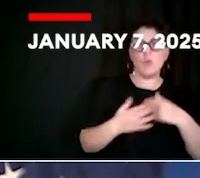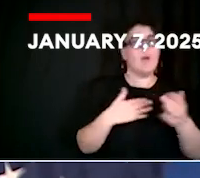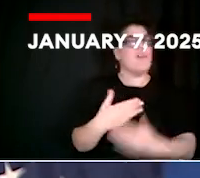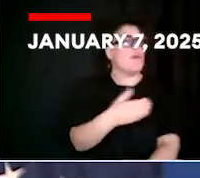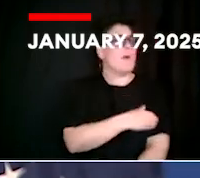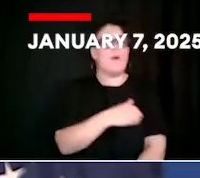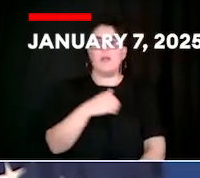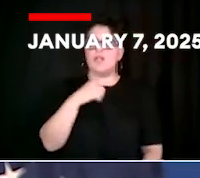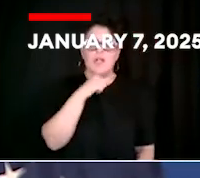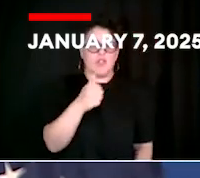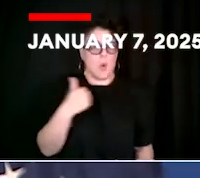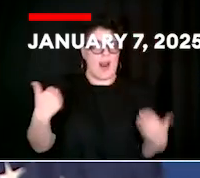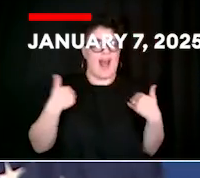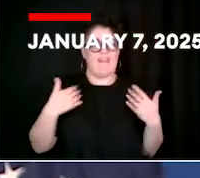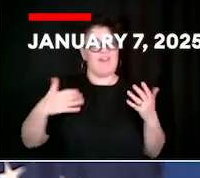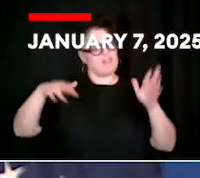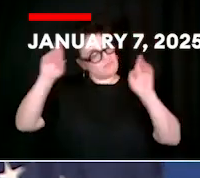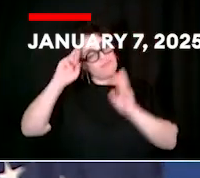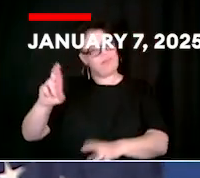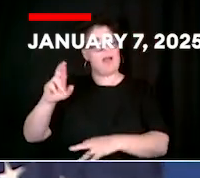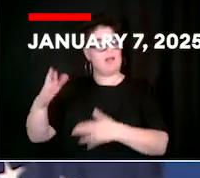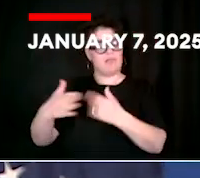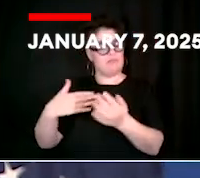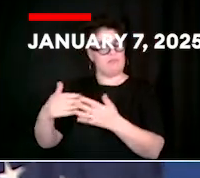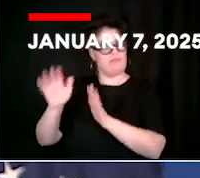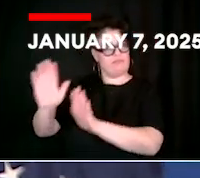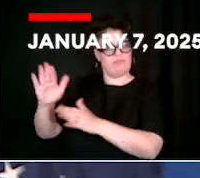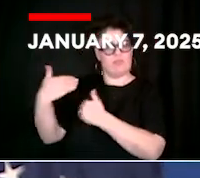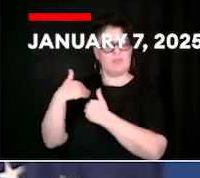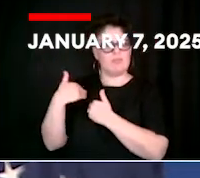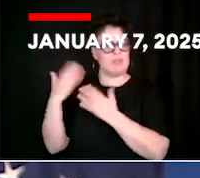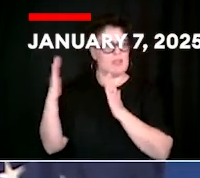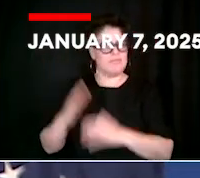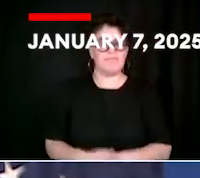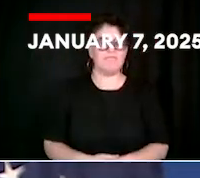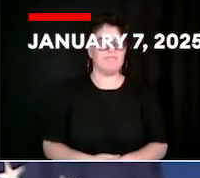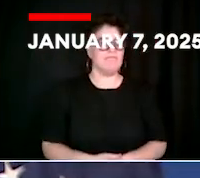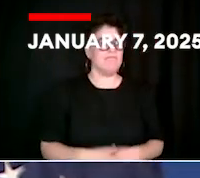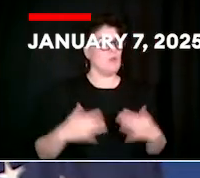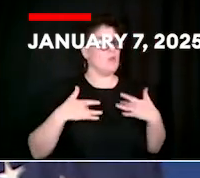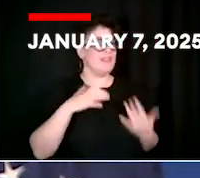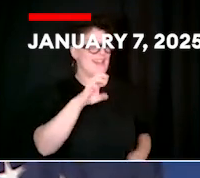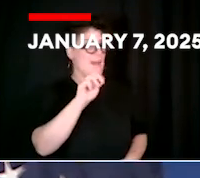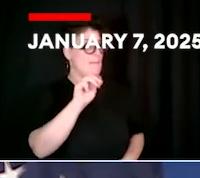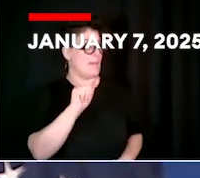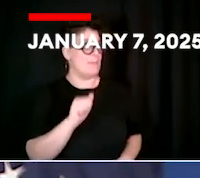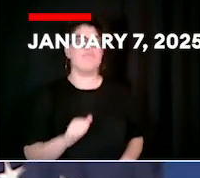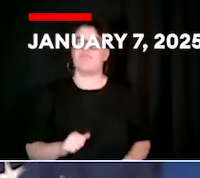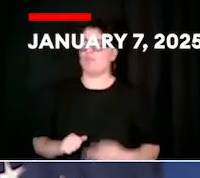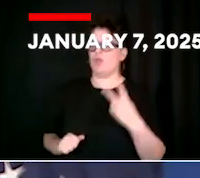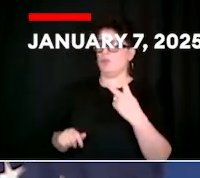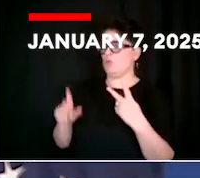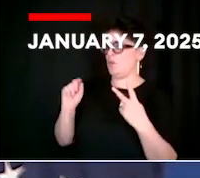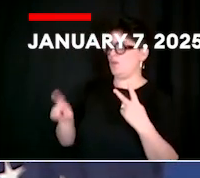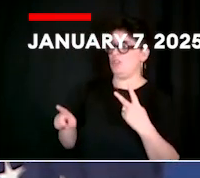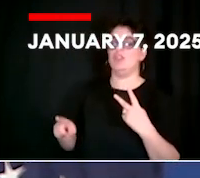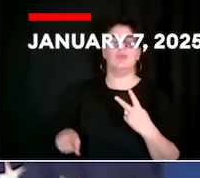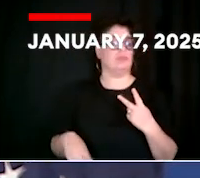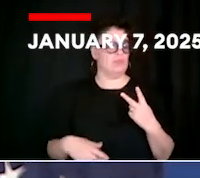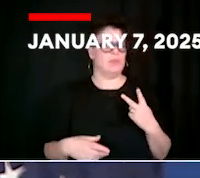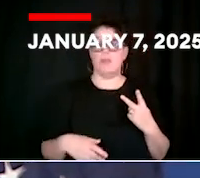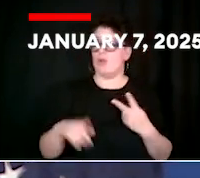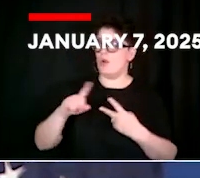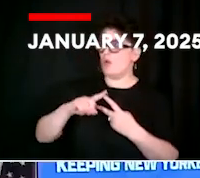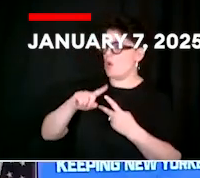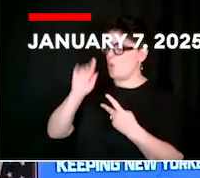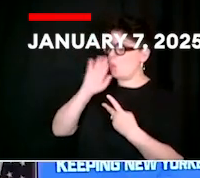to those who have them. Hi, Mayor. What's up, Emma? How are you? Hi, 2 questions. Yes. First, are you going to be in Washington, D.C. for the week of